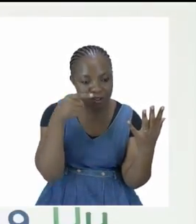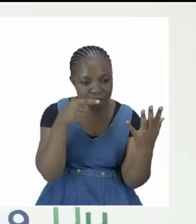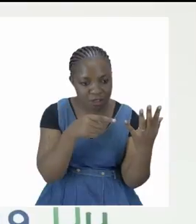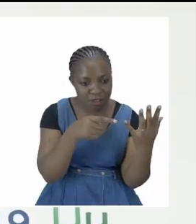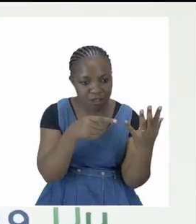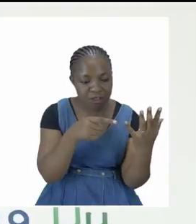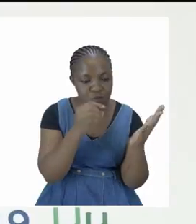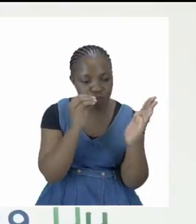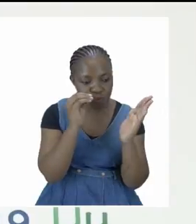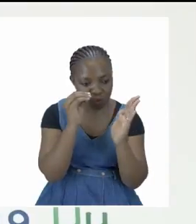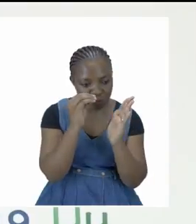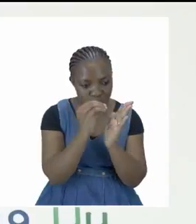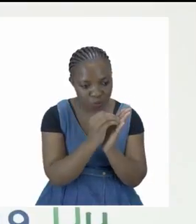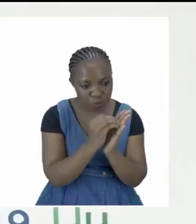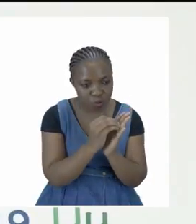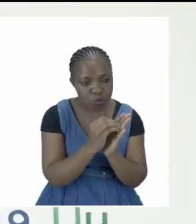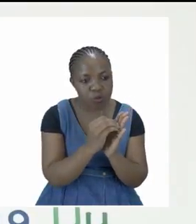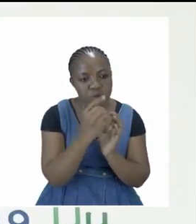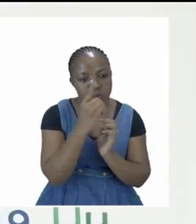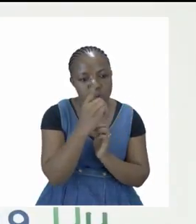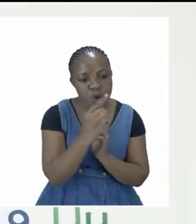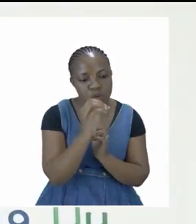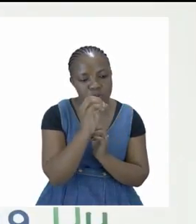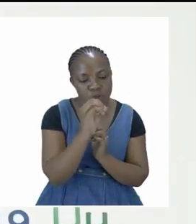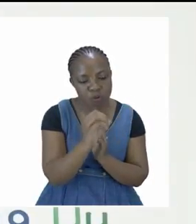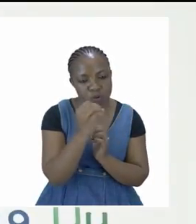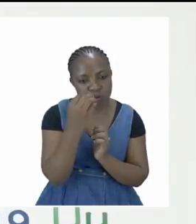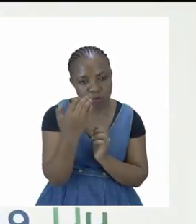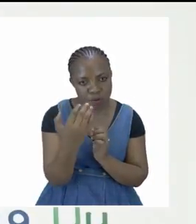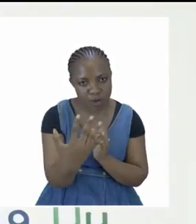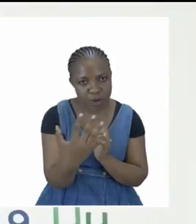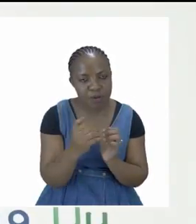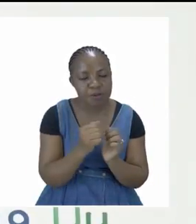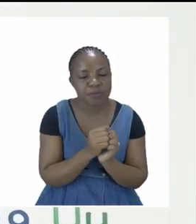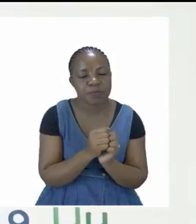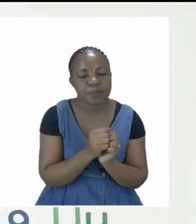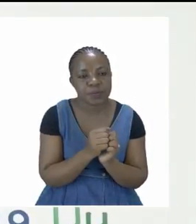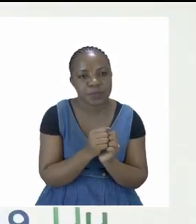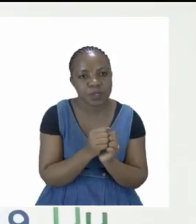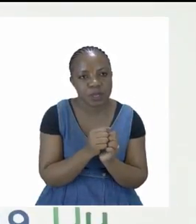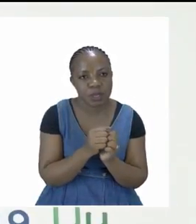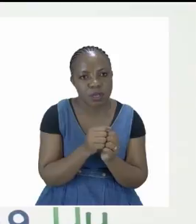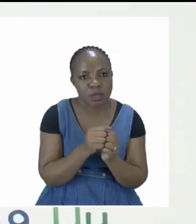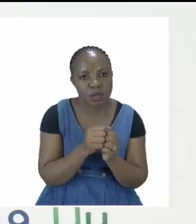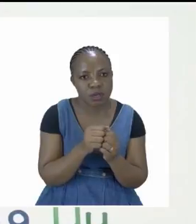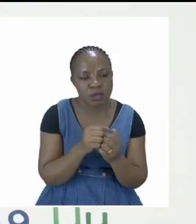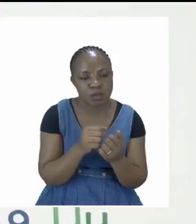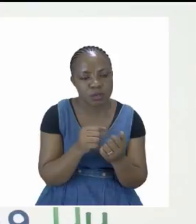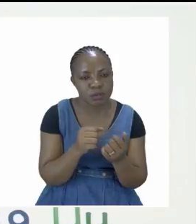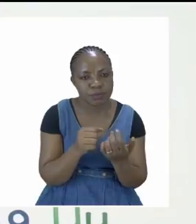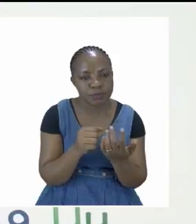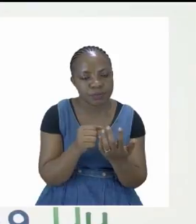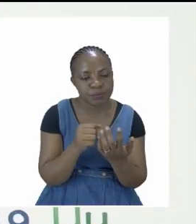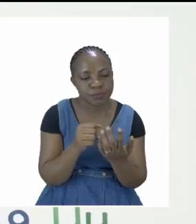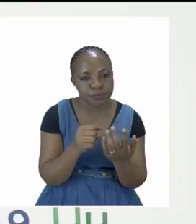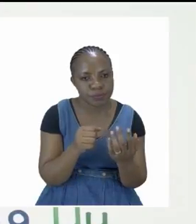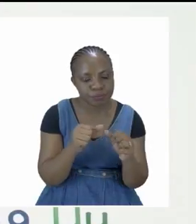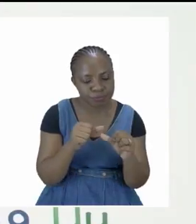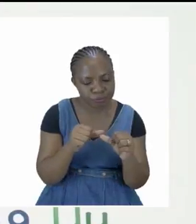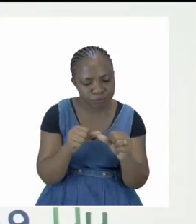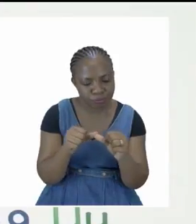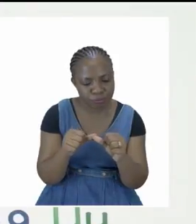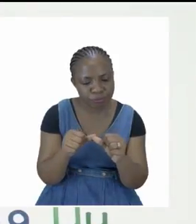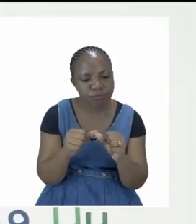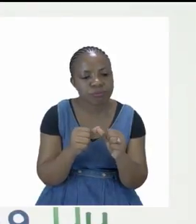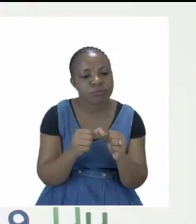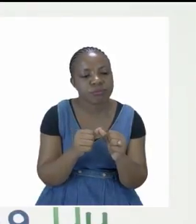Yes, well done, everyone. Now, let us continue. From 105, we are counting on